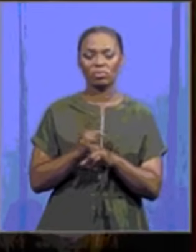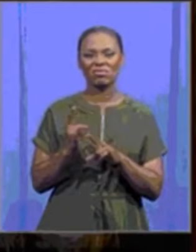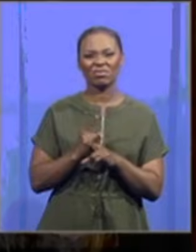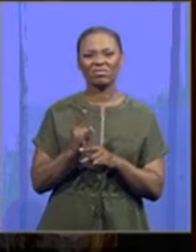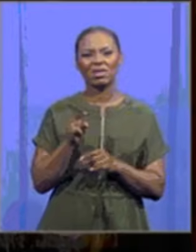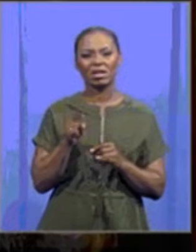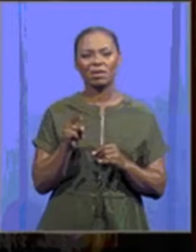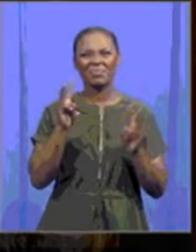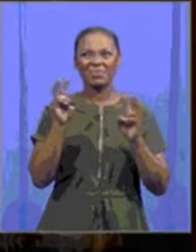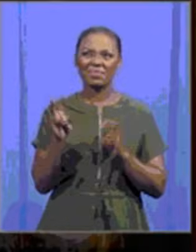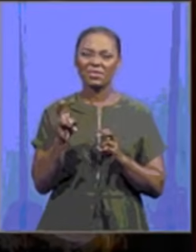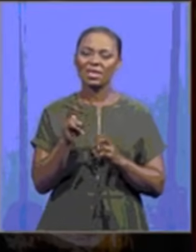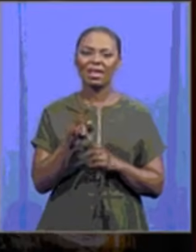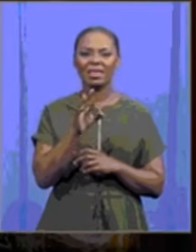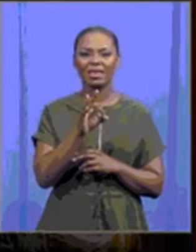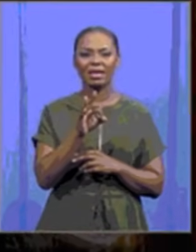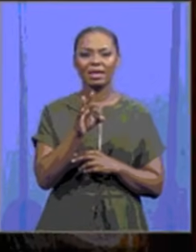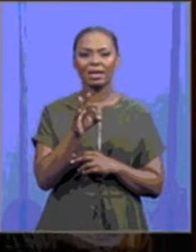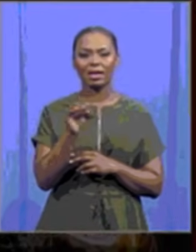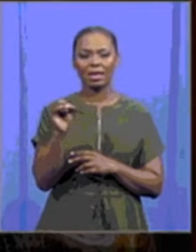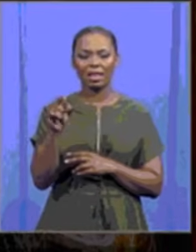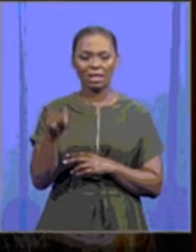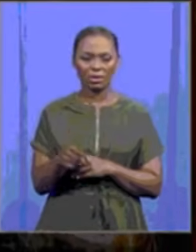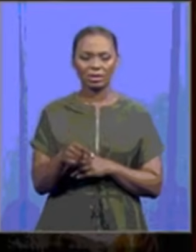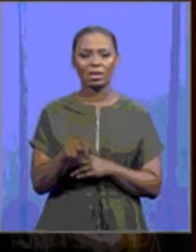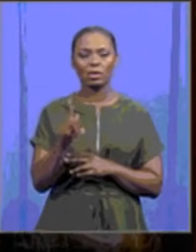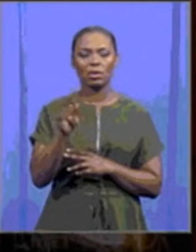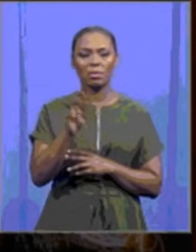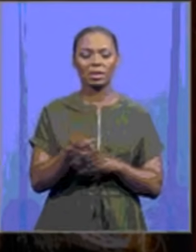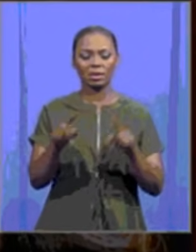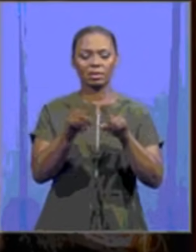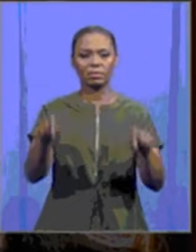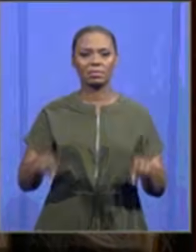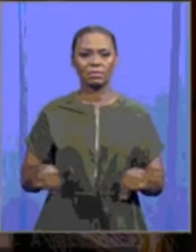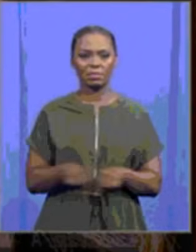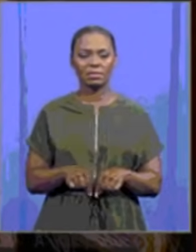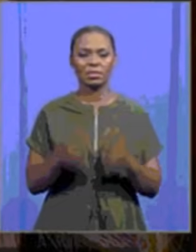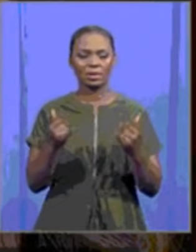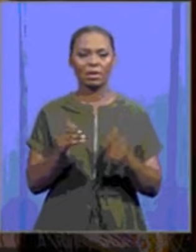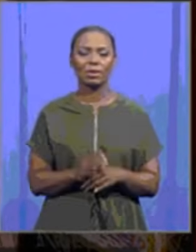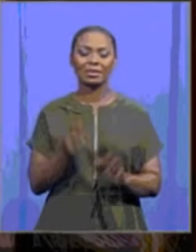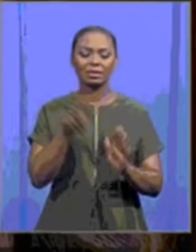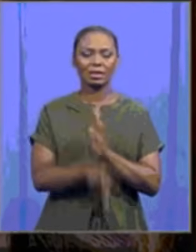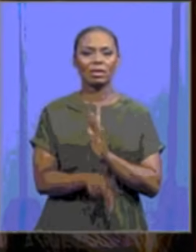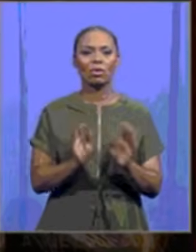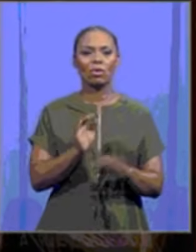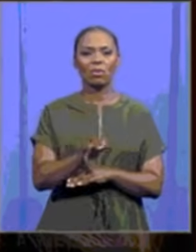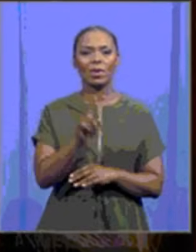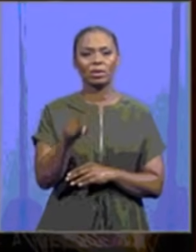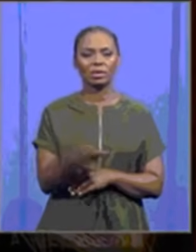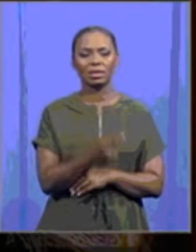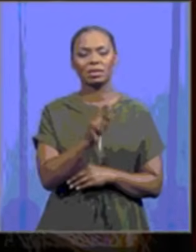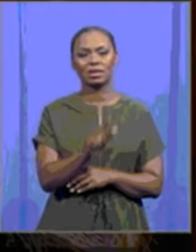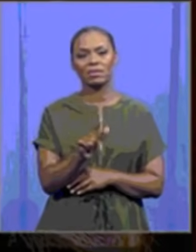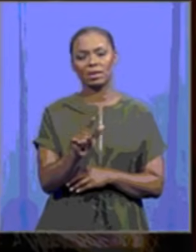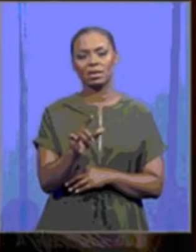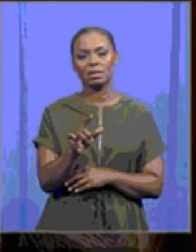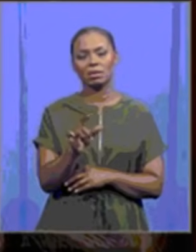kilometers squares in that small area, killing more than 1,700